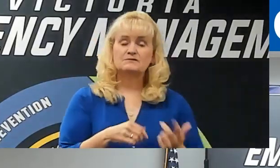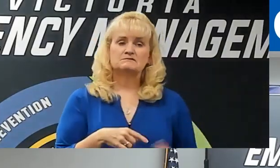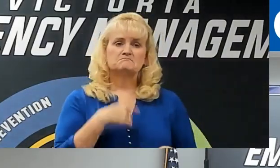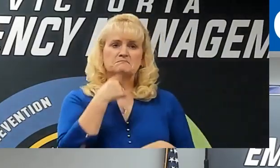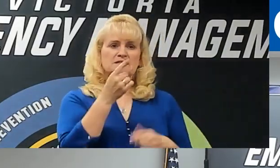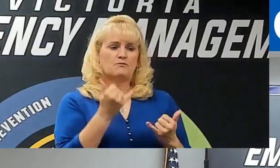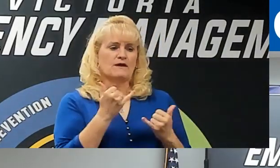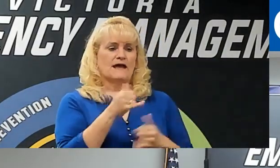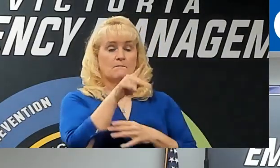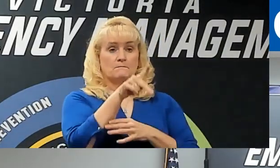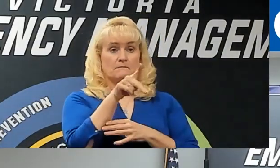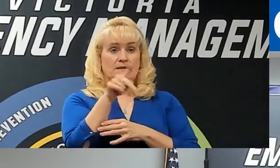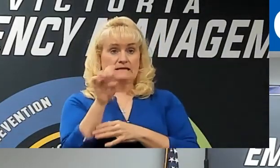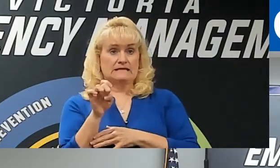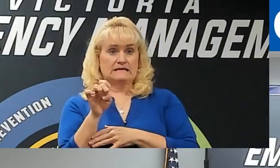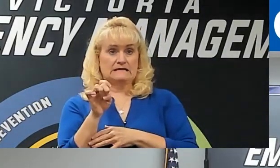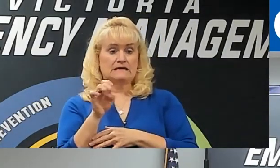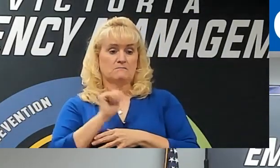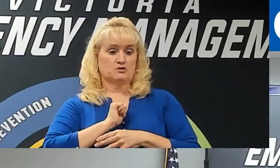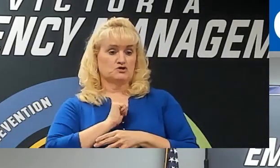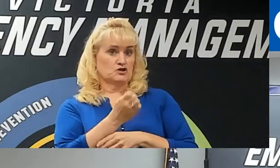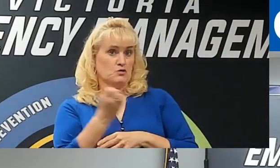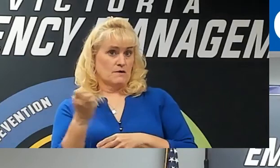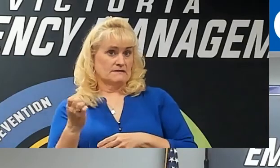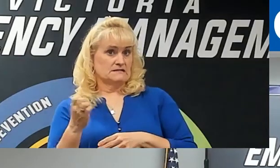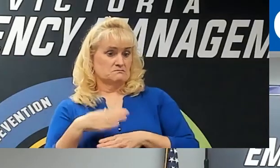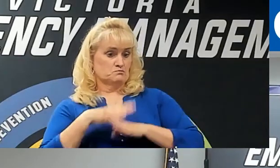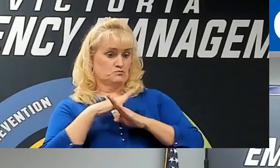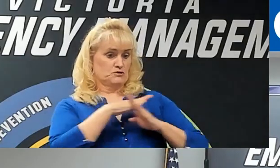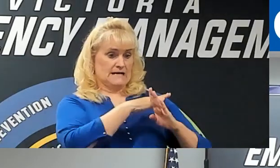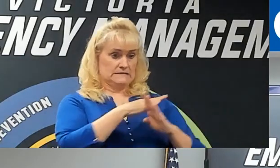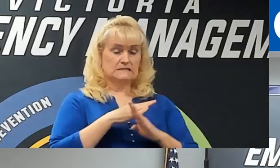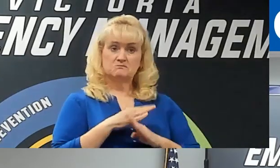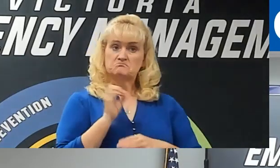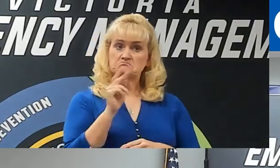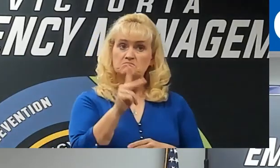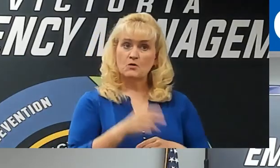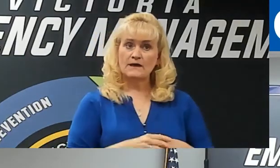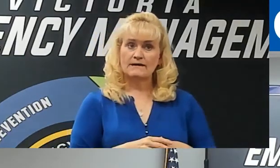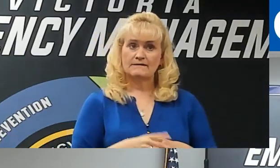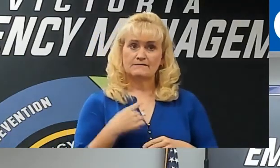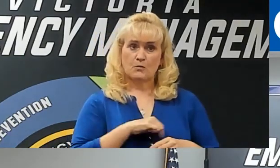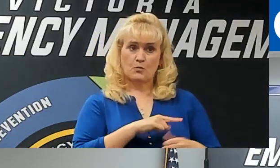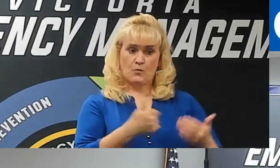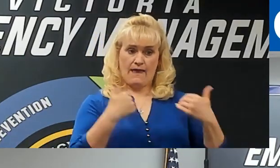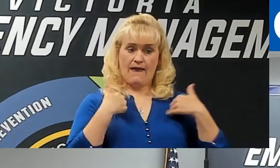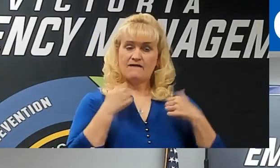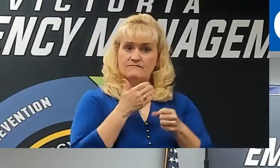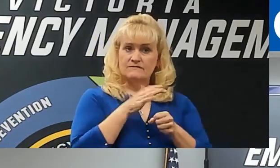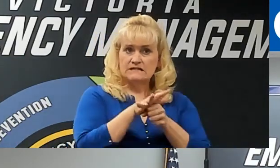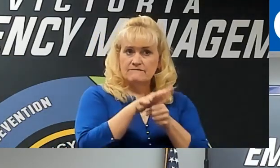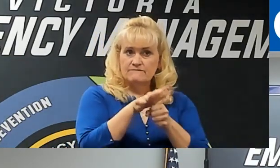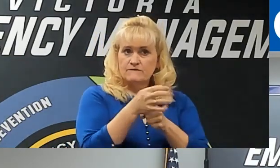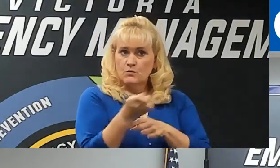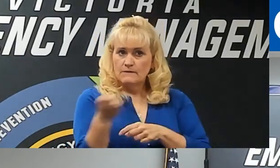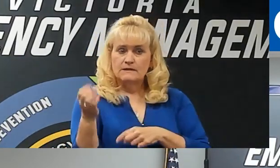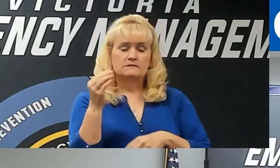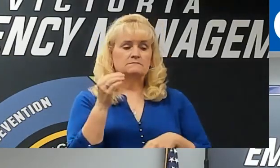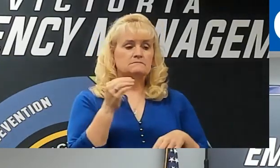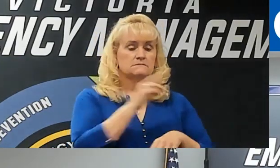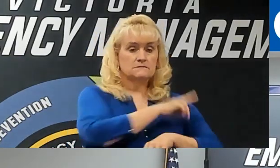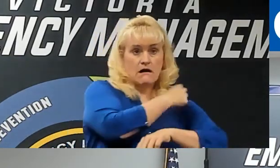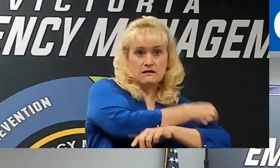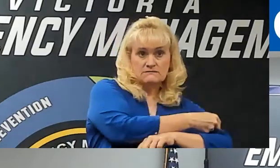protective equipment, we're actually okay. I've spoken to the people at the hospital. We do have personal protective equipment available. That was a big